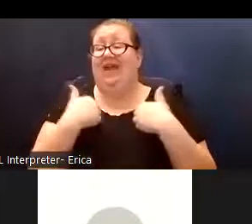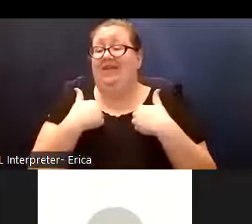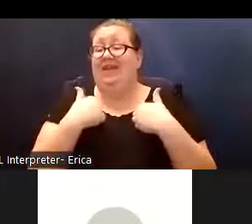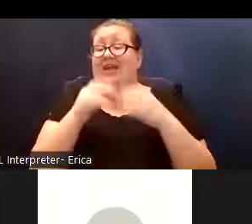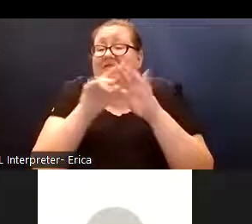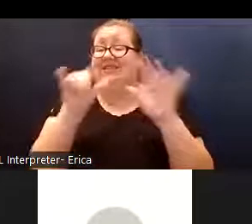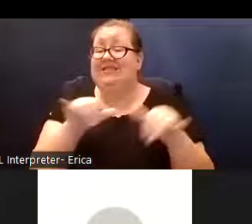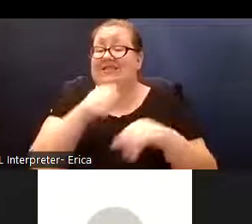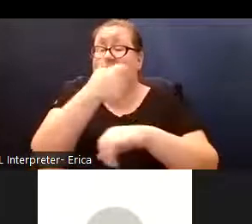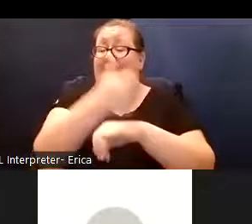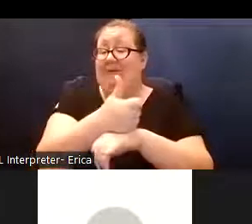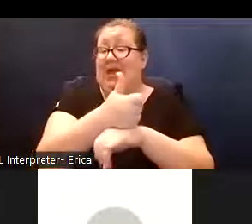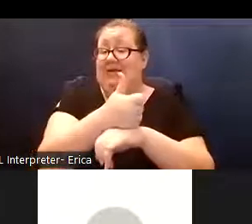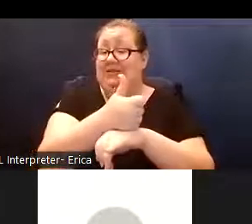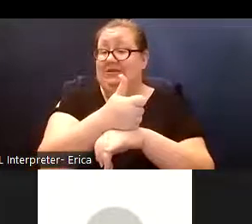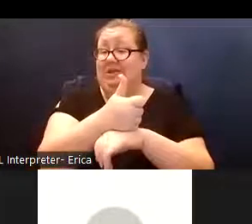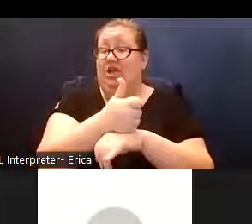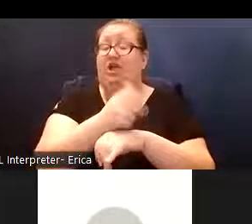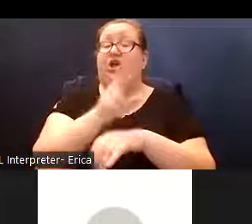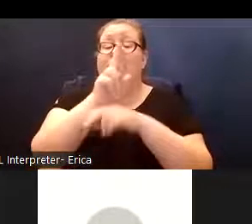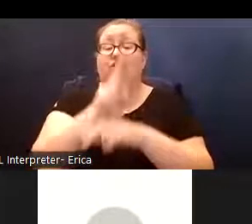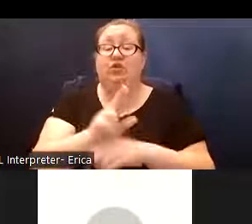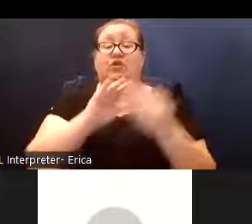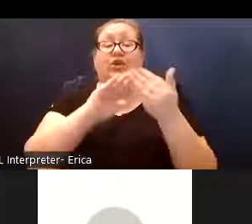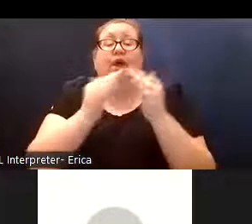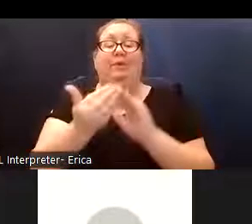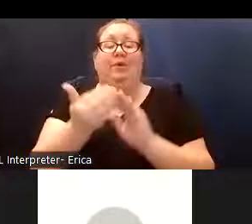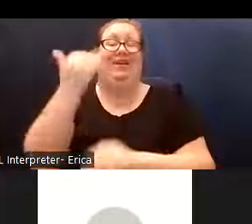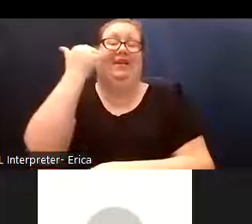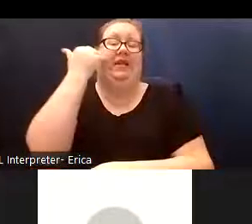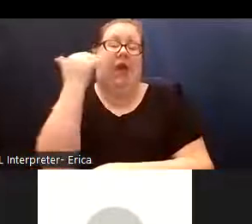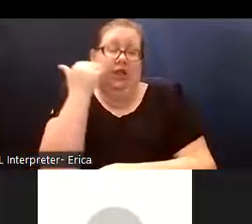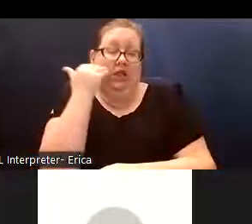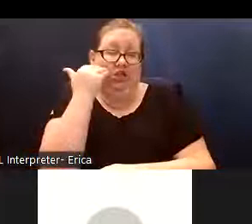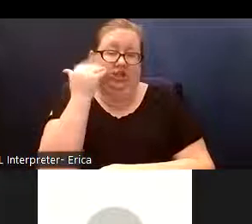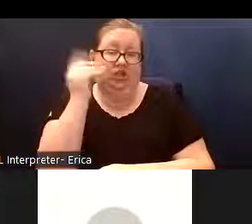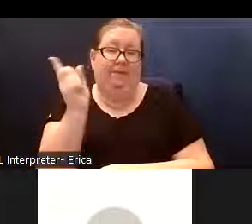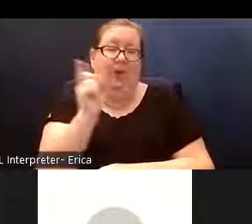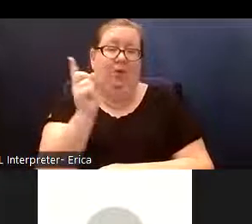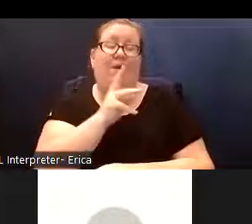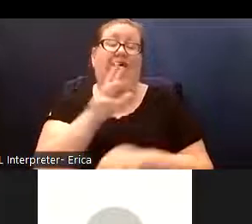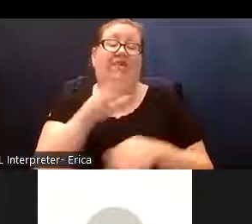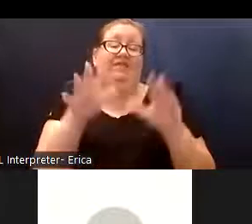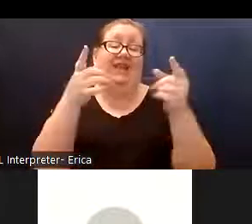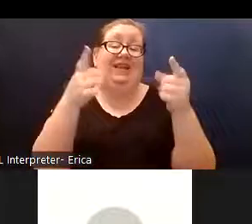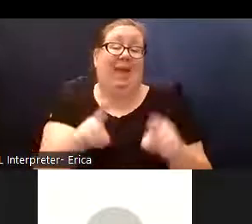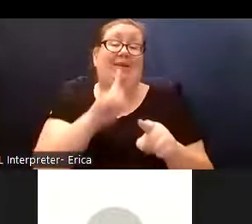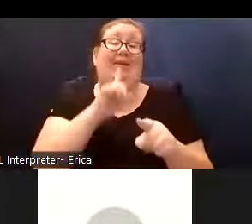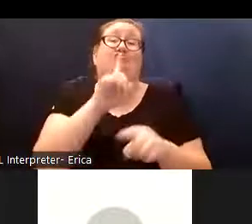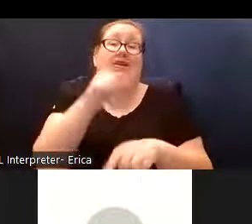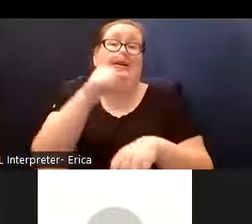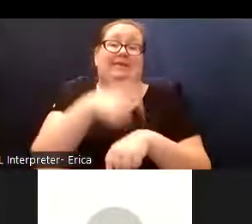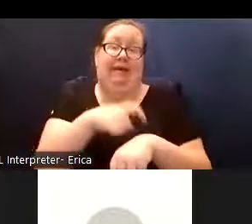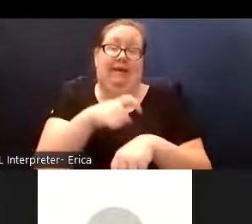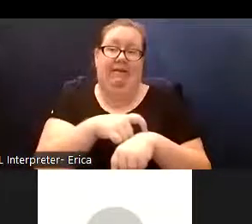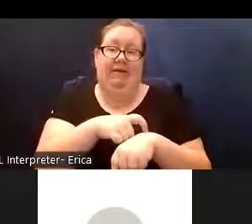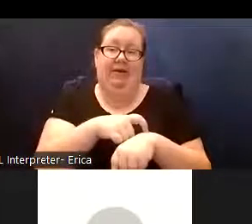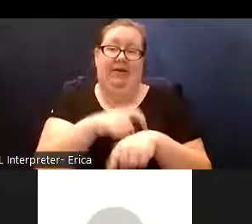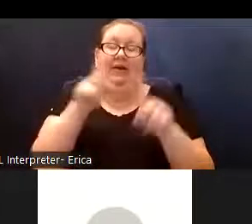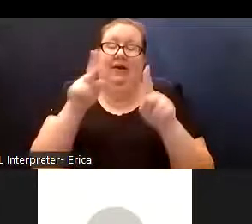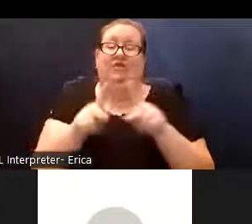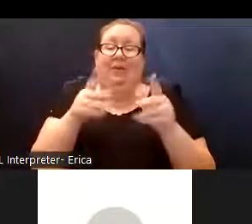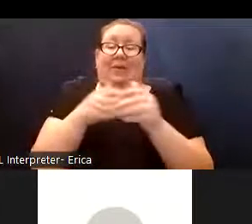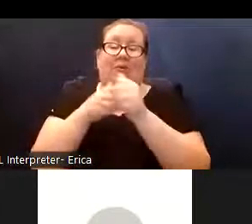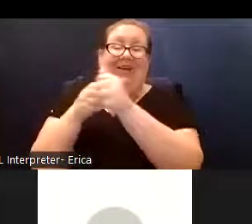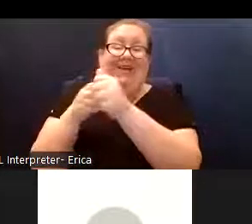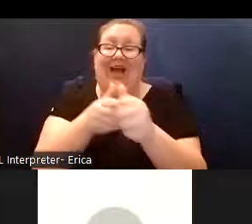in place to use community knowledge about where flooding is happening in real time to be able to guide the city's response